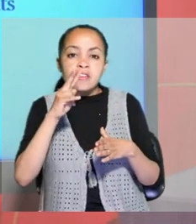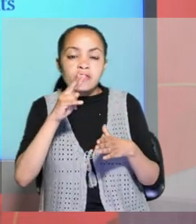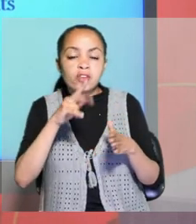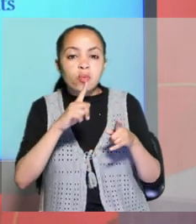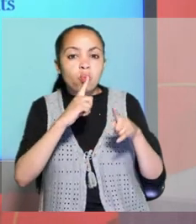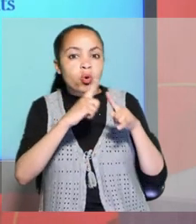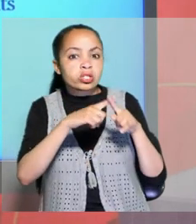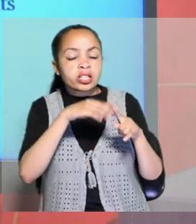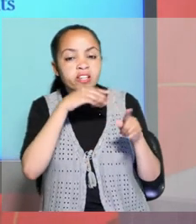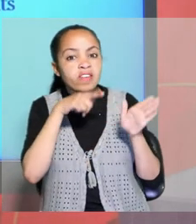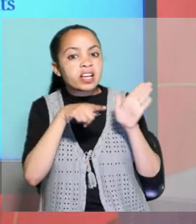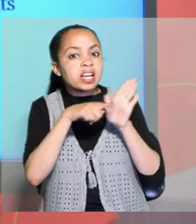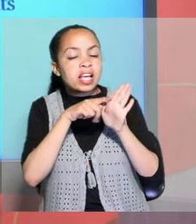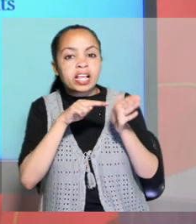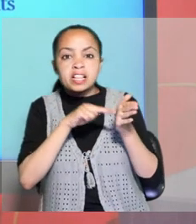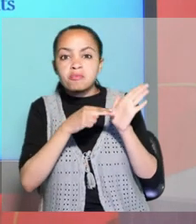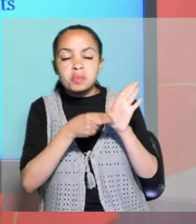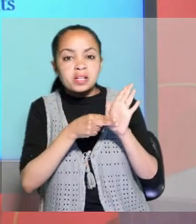negative to me?